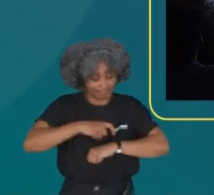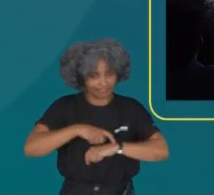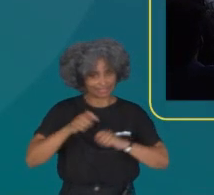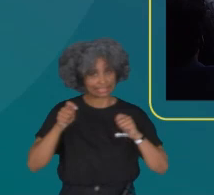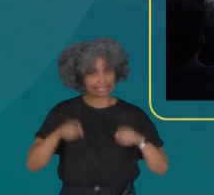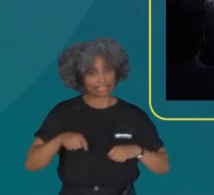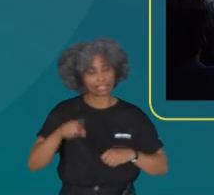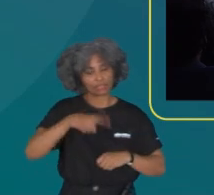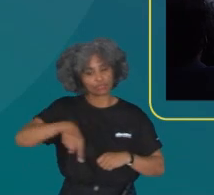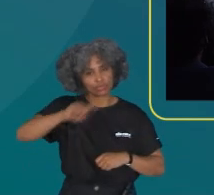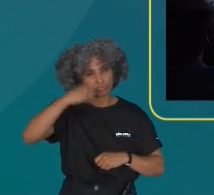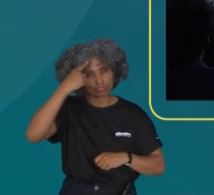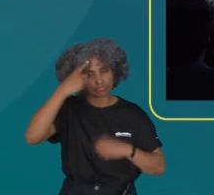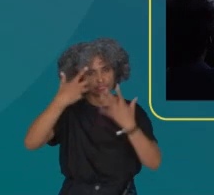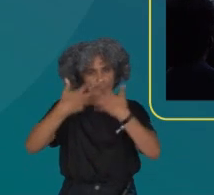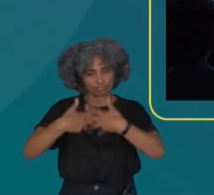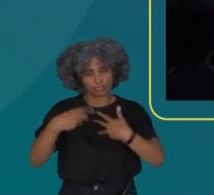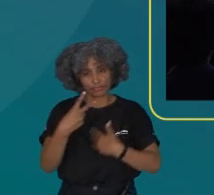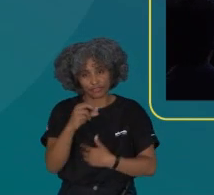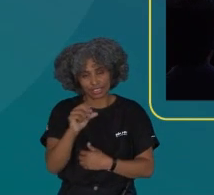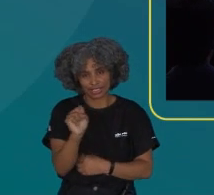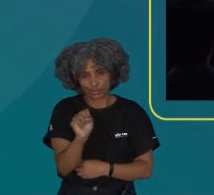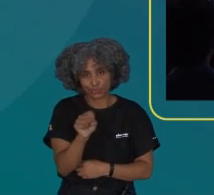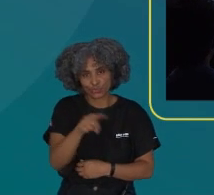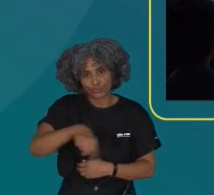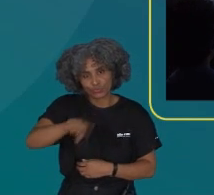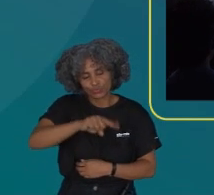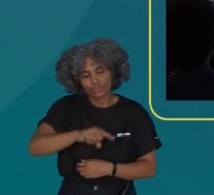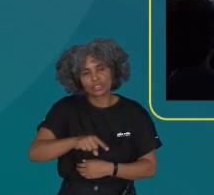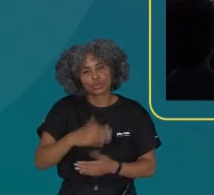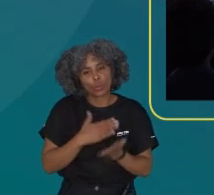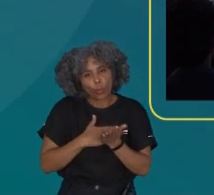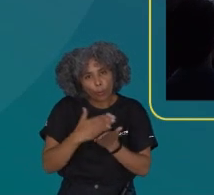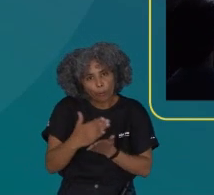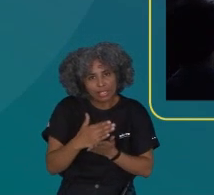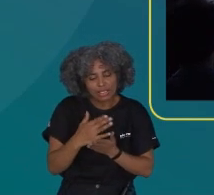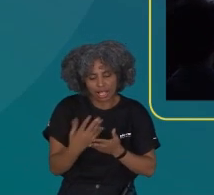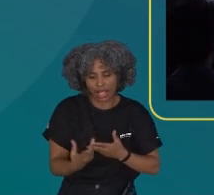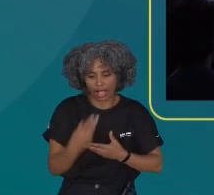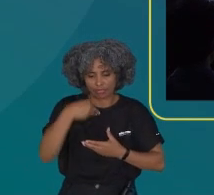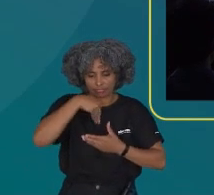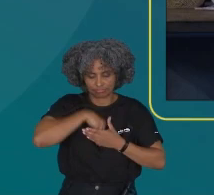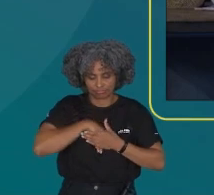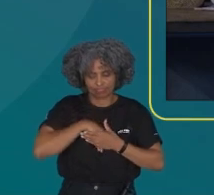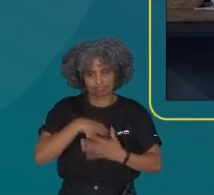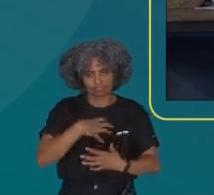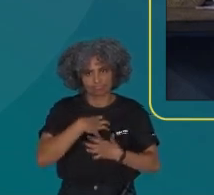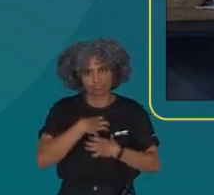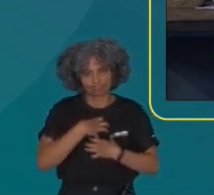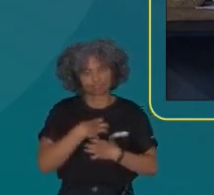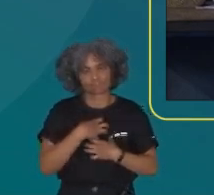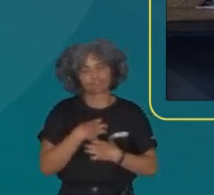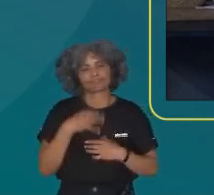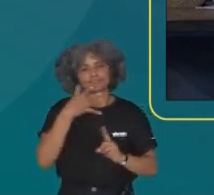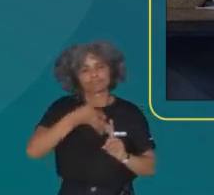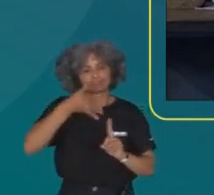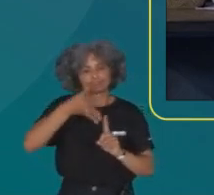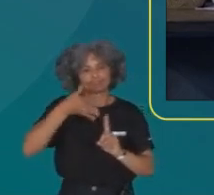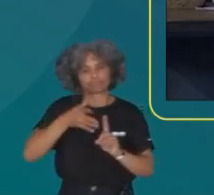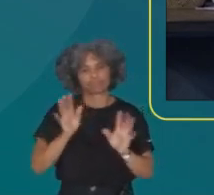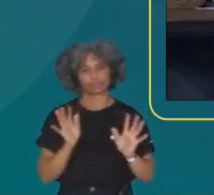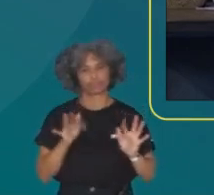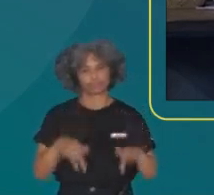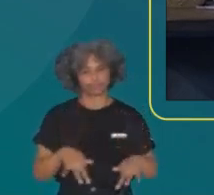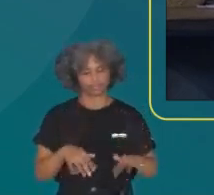seconds as a closing remark after this panel discussion. But thank you very much for that. We're now going to move on to our